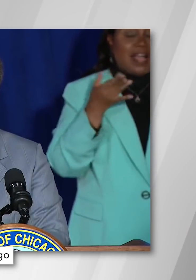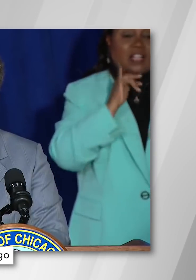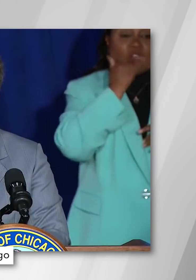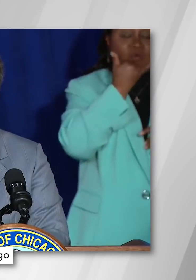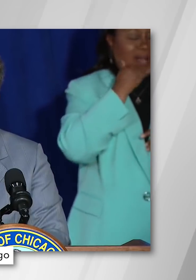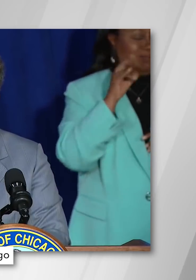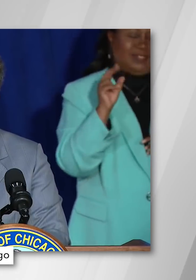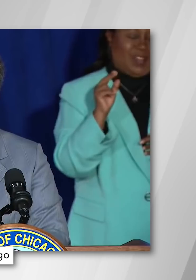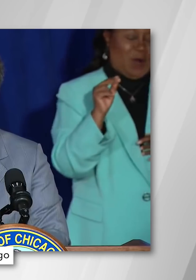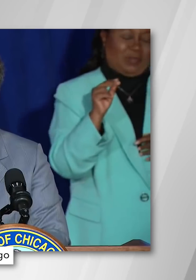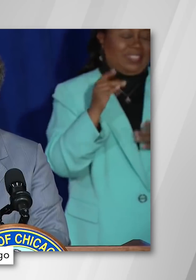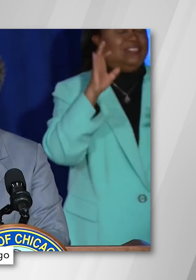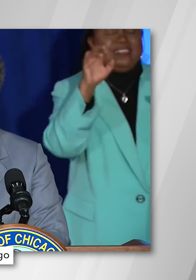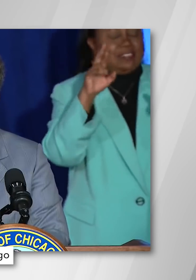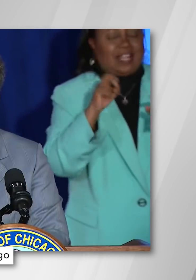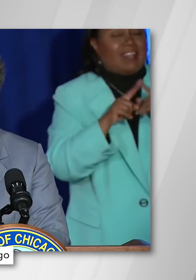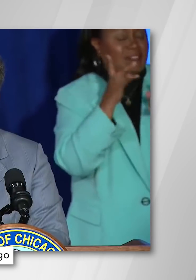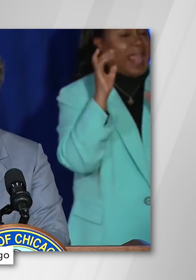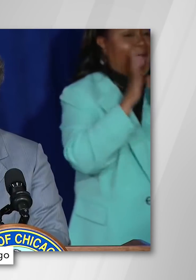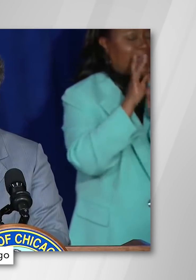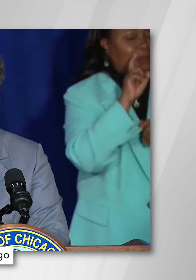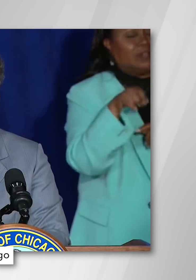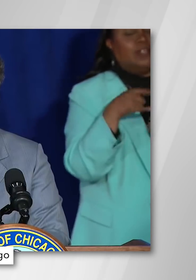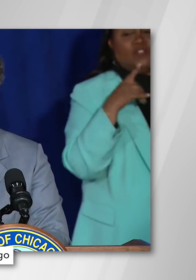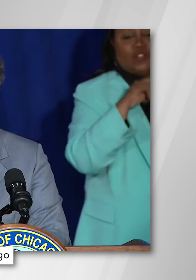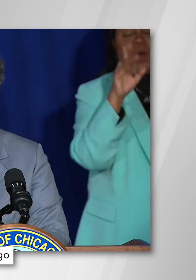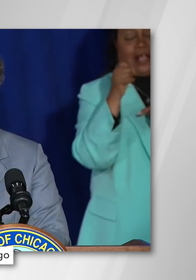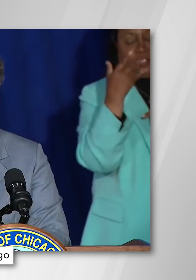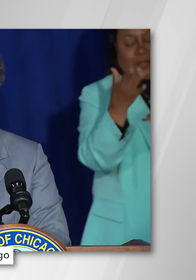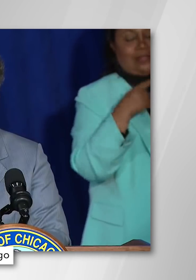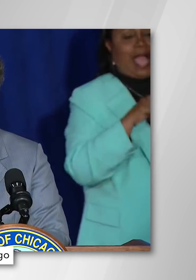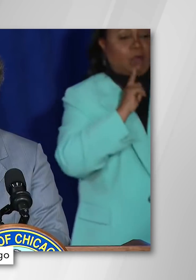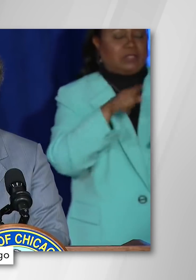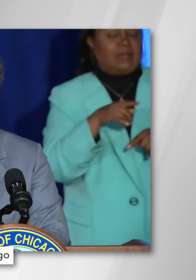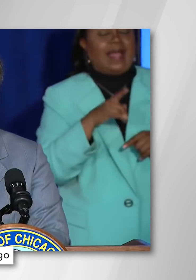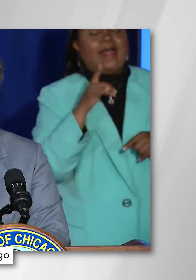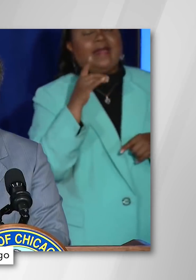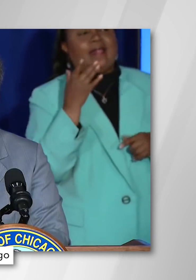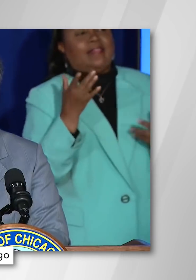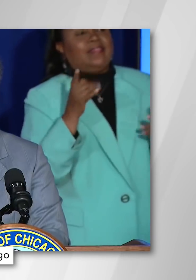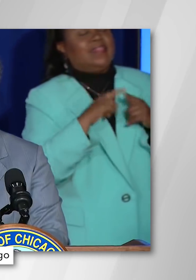No, ask my question, it's a simple question. There's